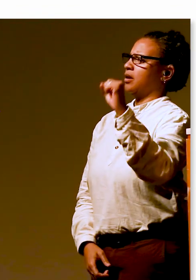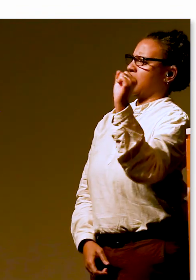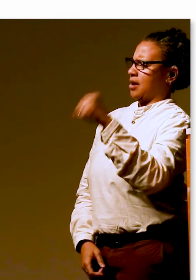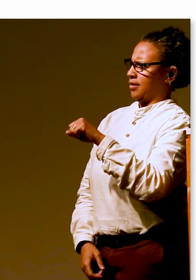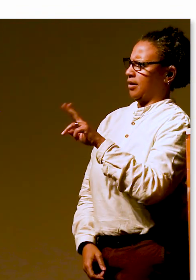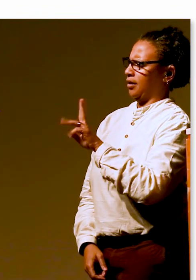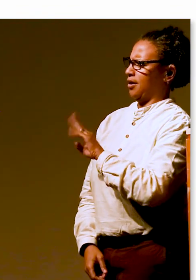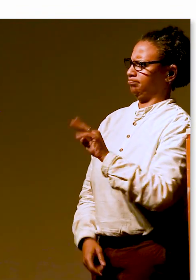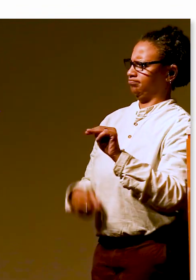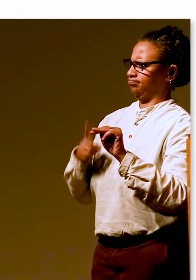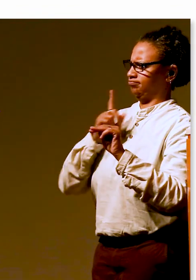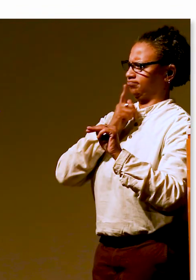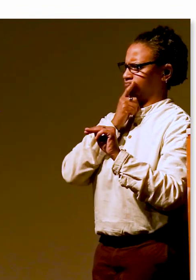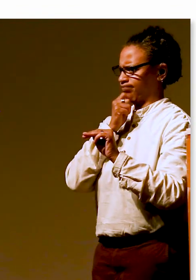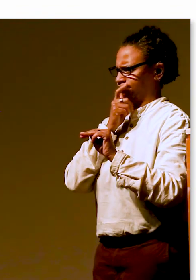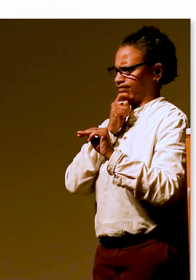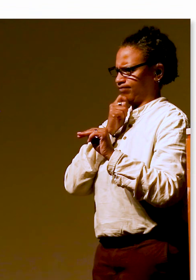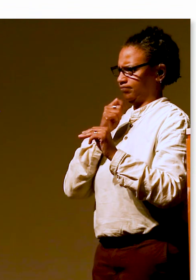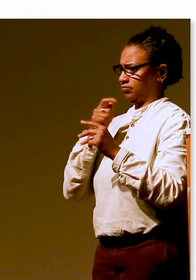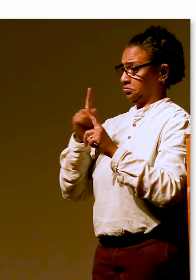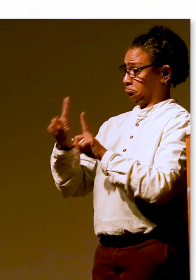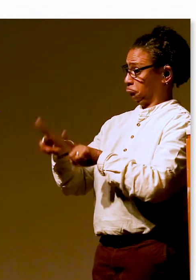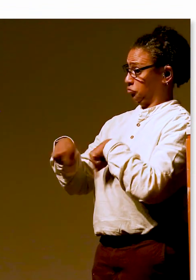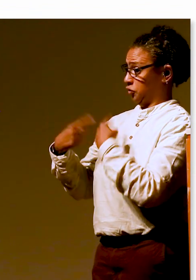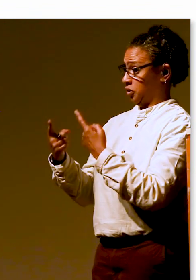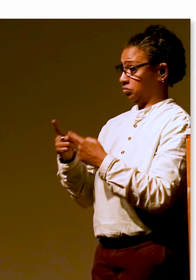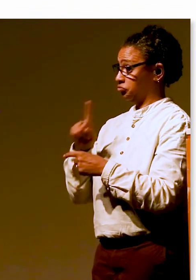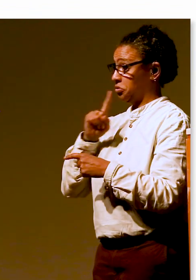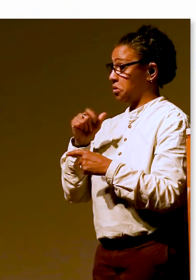I've been relatively unscathed, if you can believe it.